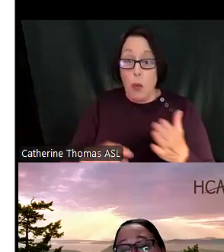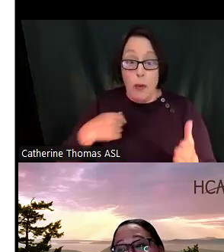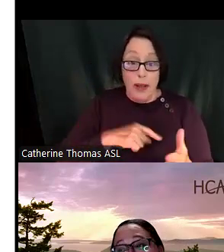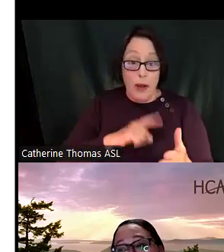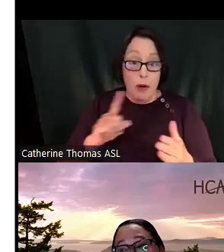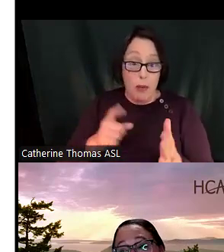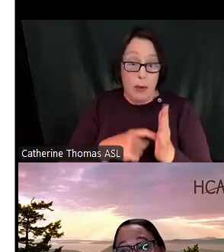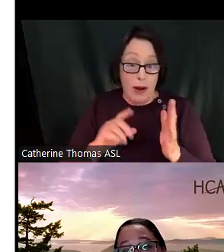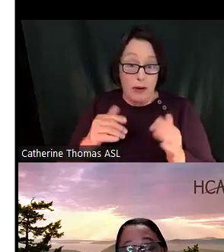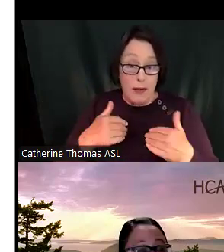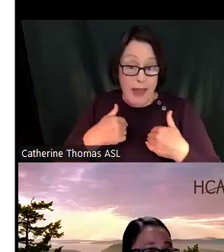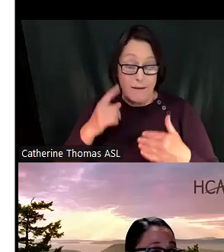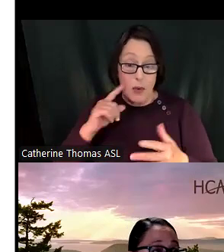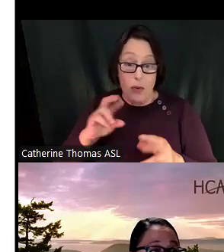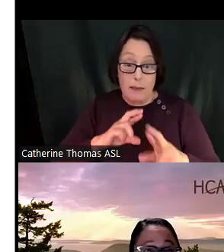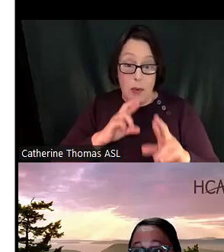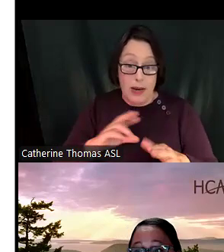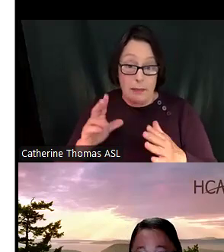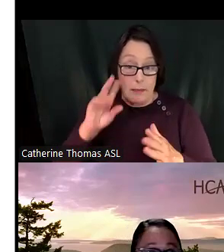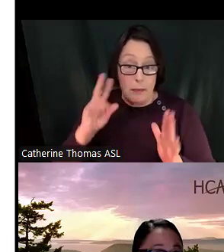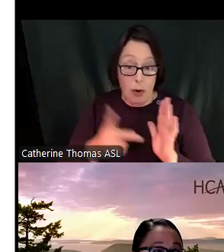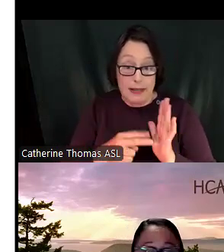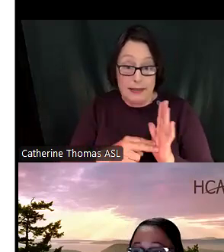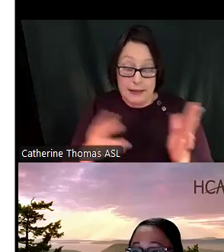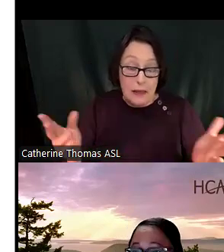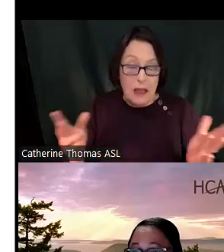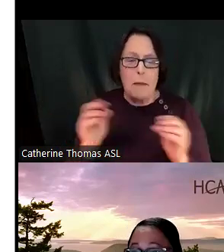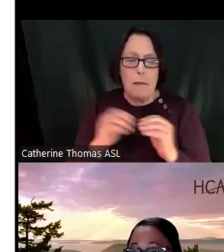purposes. And so more to come on that.